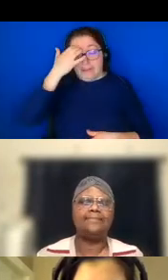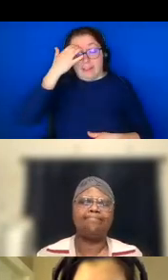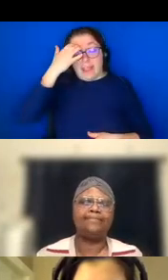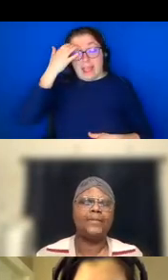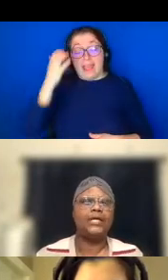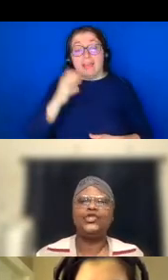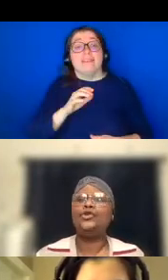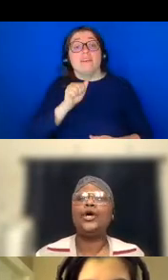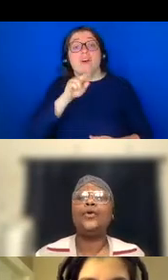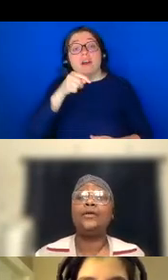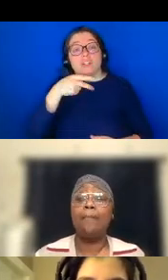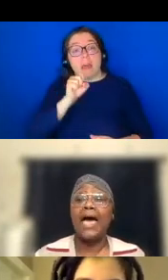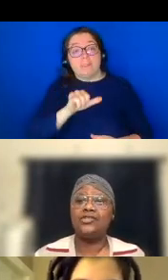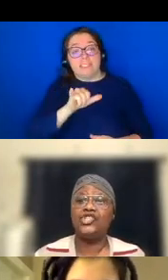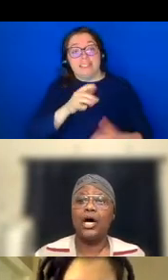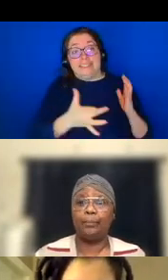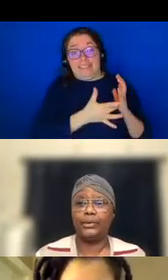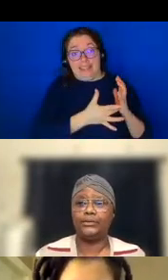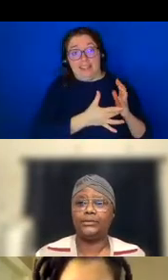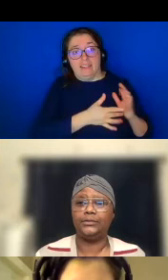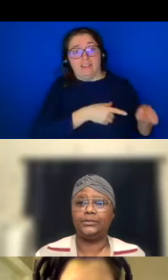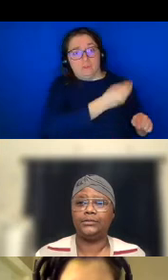said, "Do you know that maggots jump?"